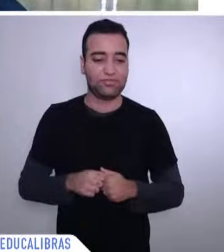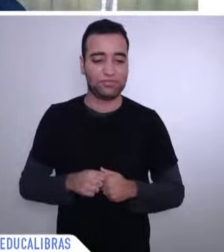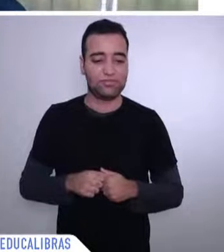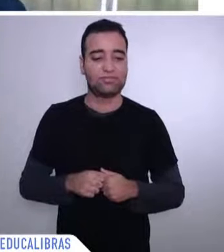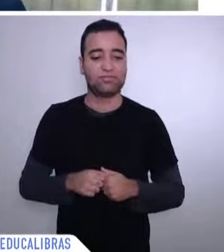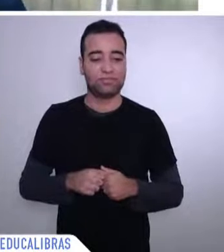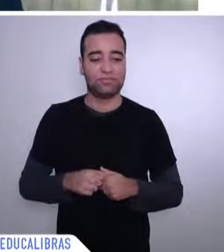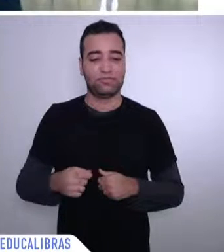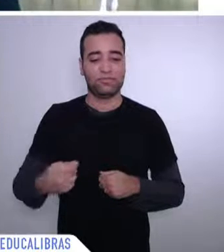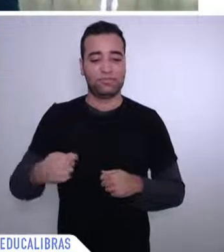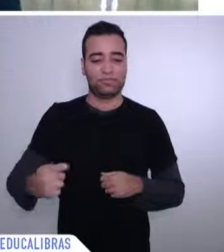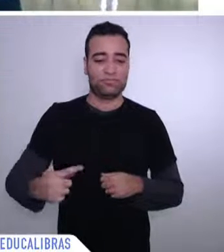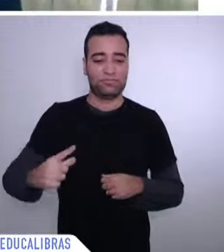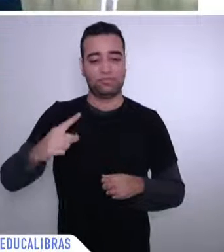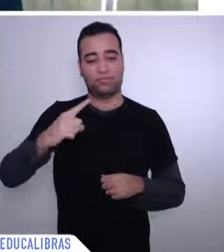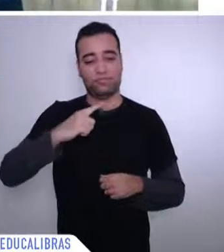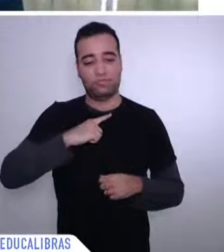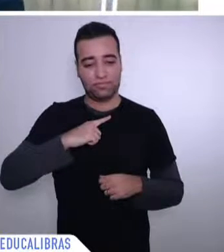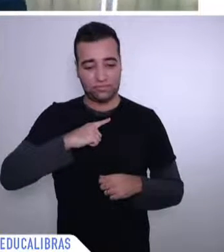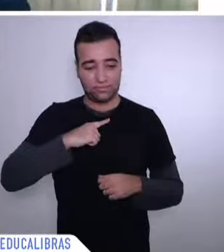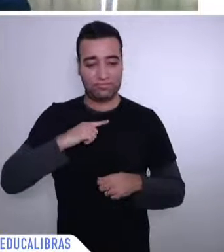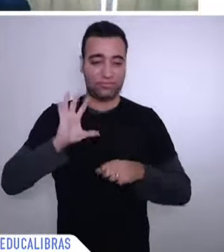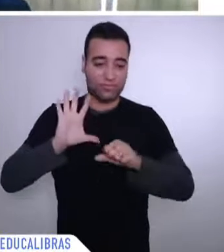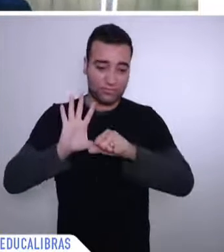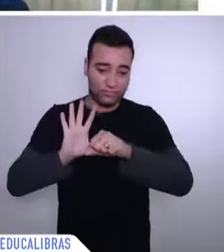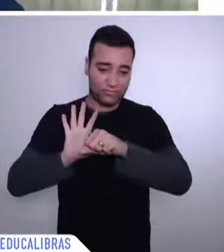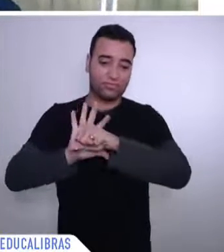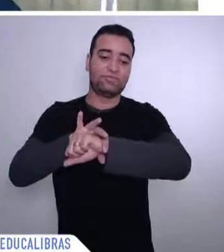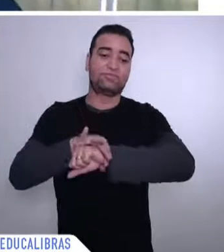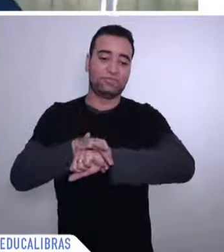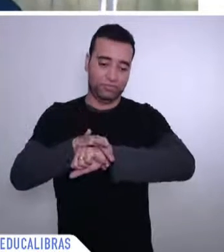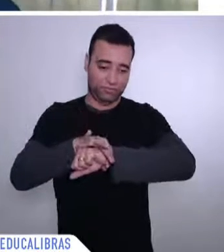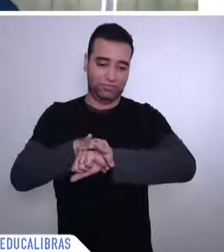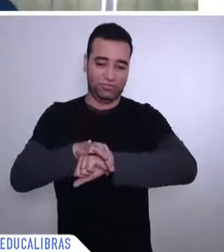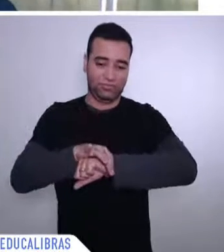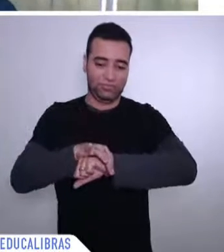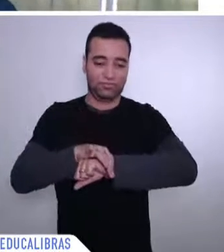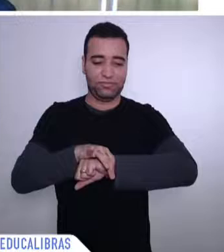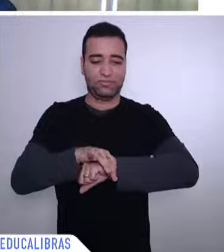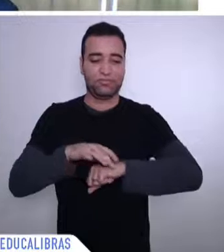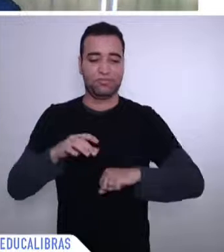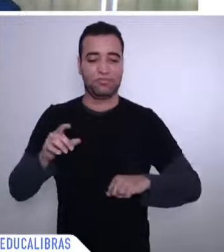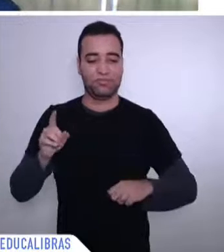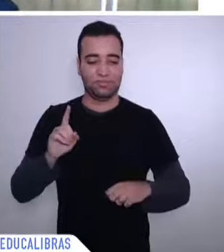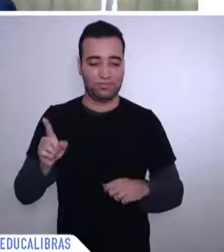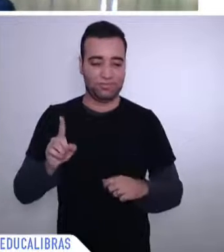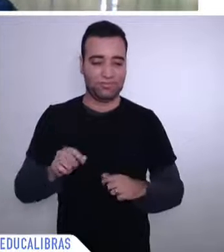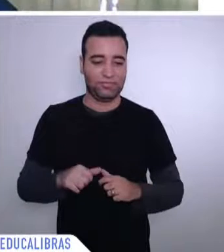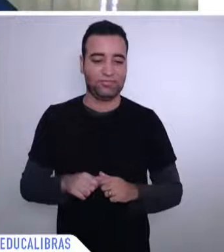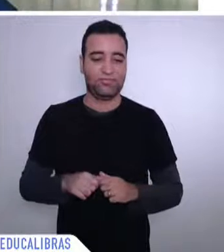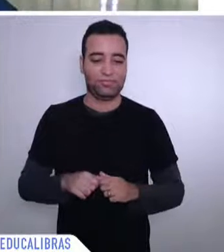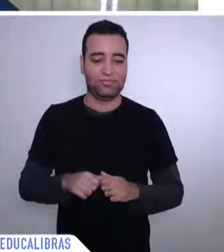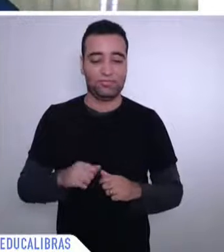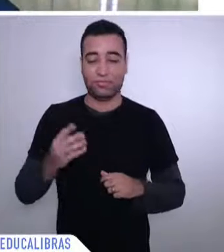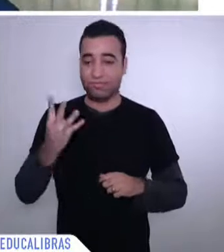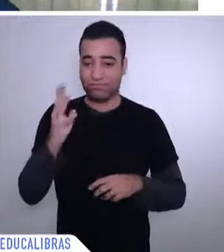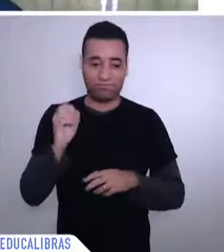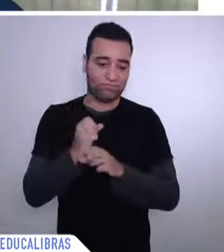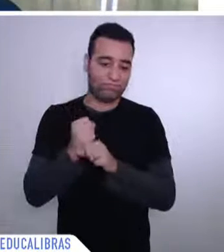provide awareness and be efficient. This is how we can guarantee